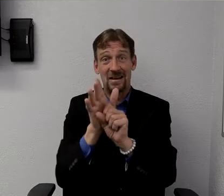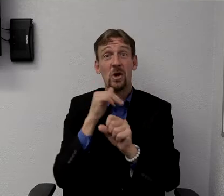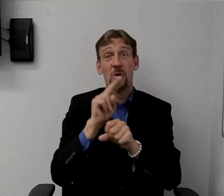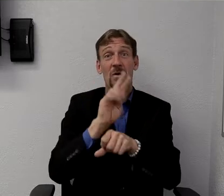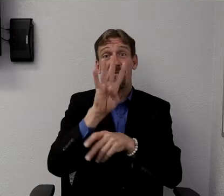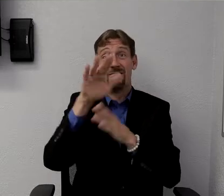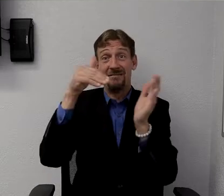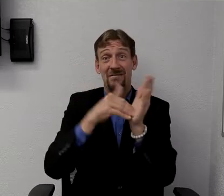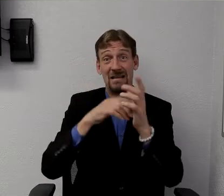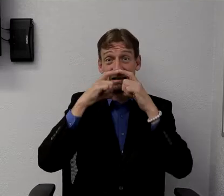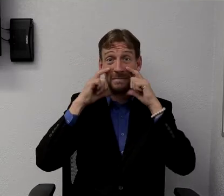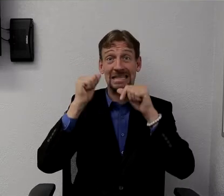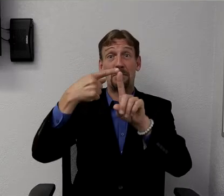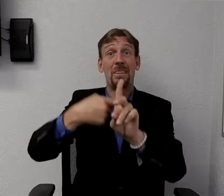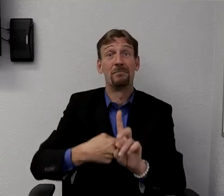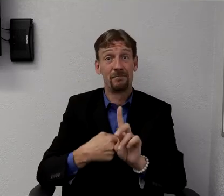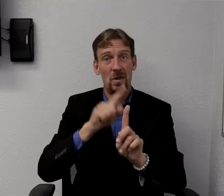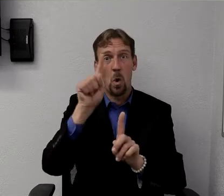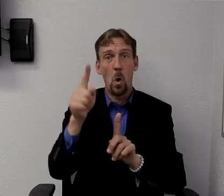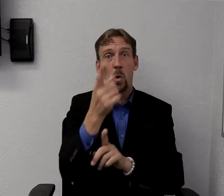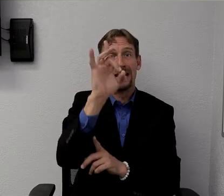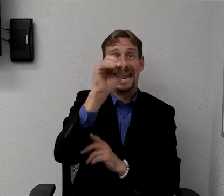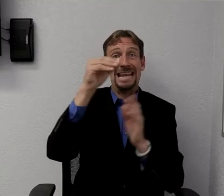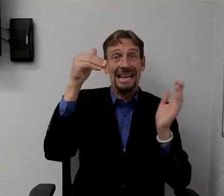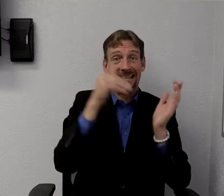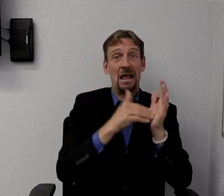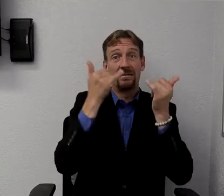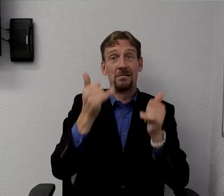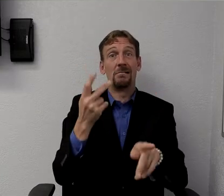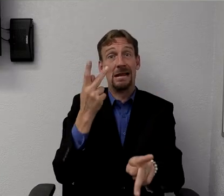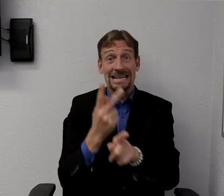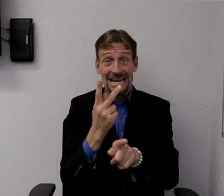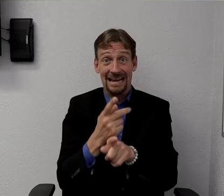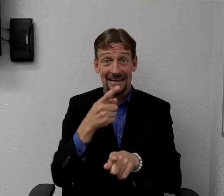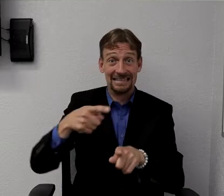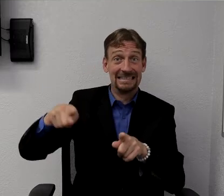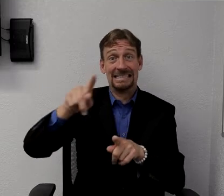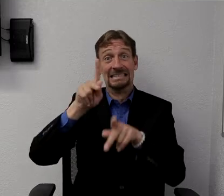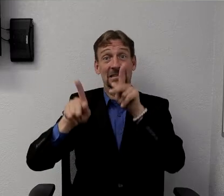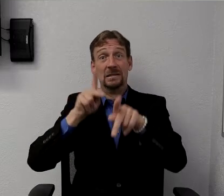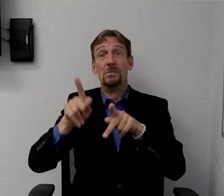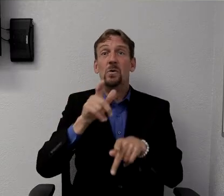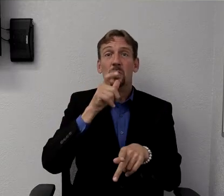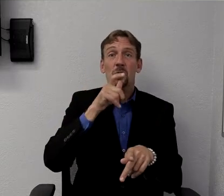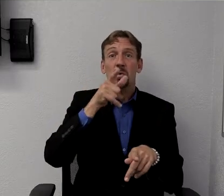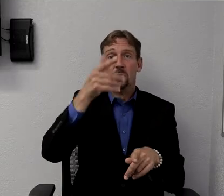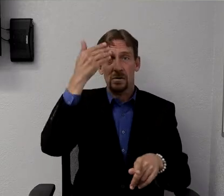only 80,000 and now taking care of a population that you don't know if they have the virus or